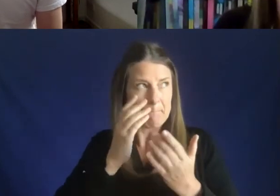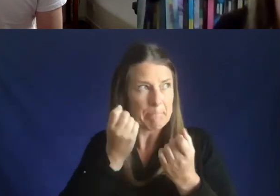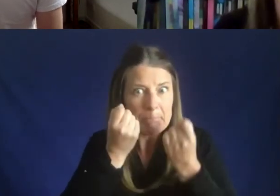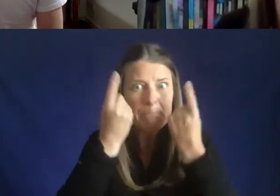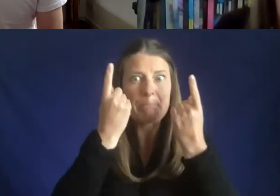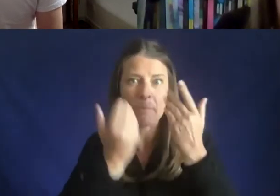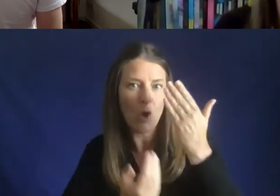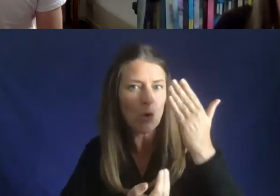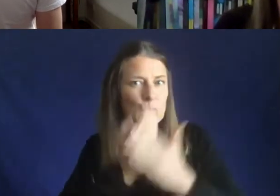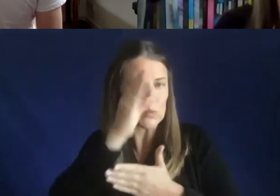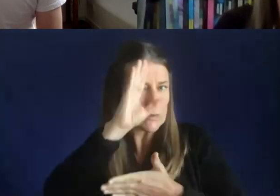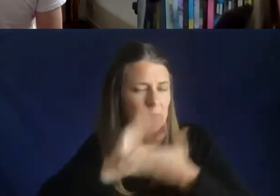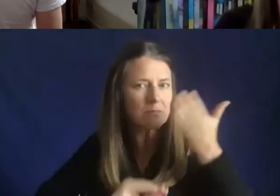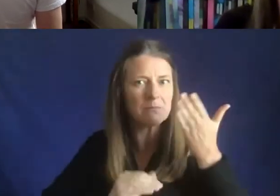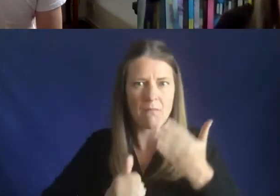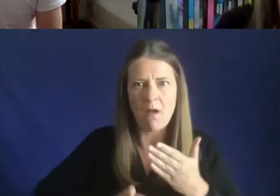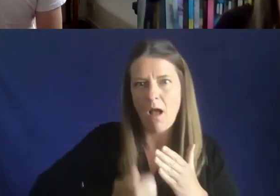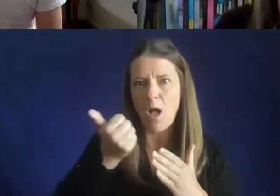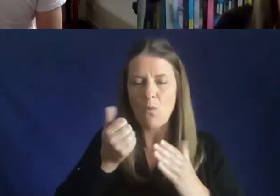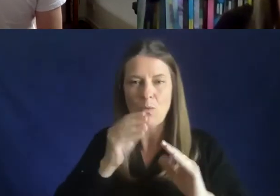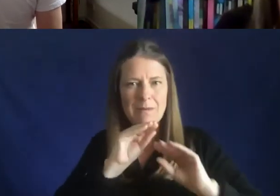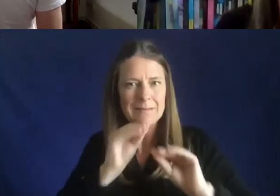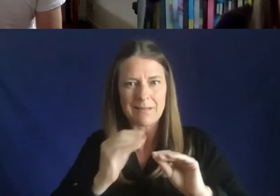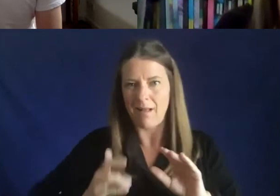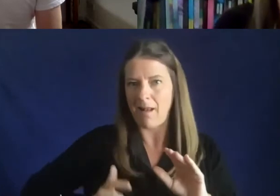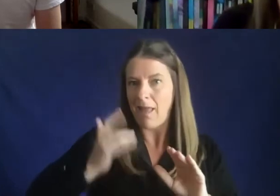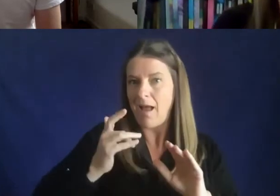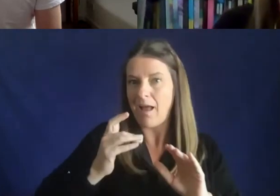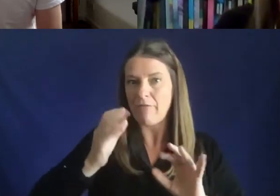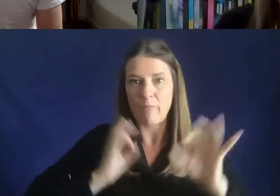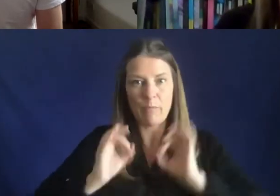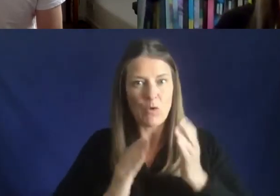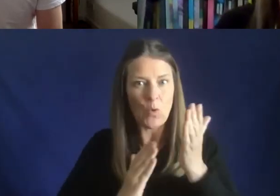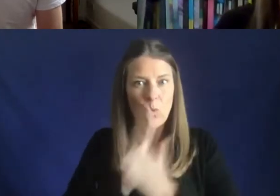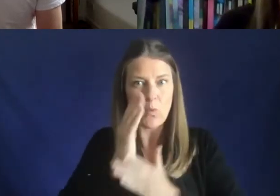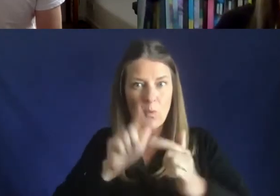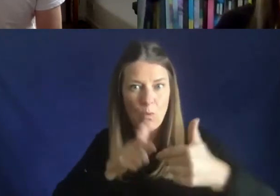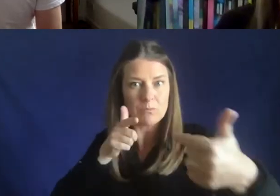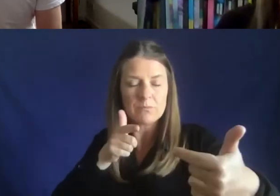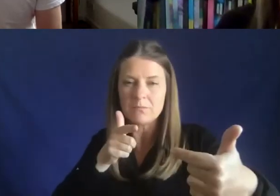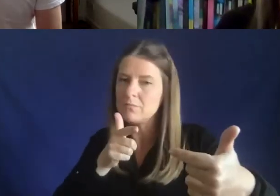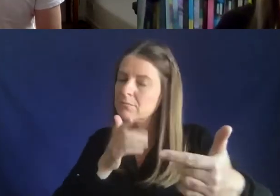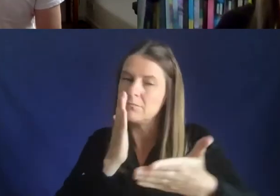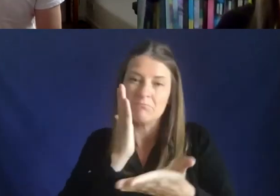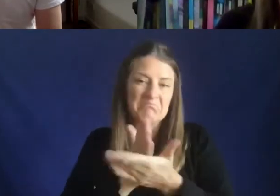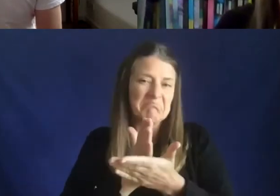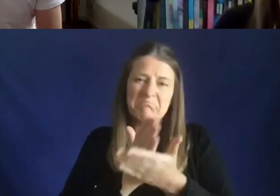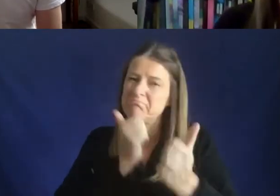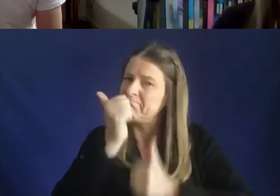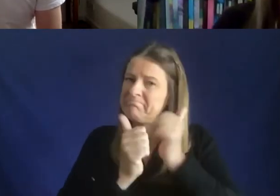new experience teaching live performance online and learning in that way. So yes, very well done to everybody